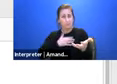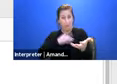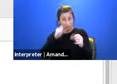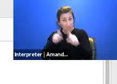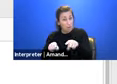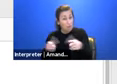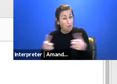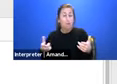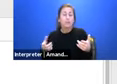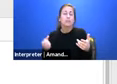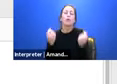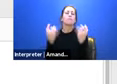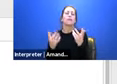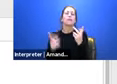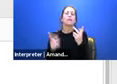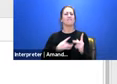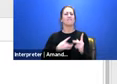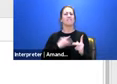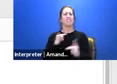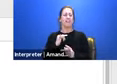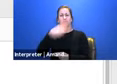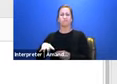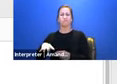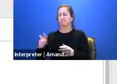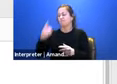pay attention to the survey in the first place.